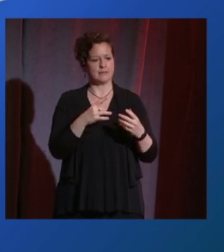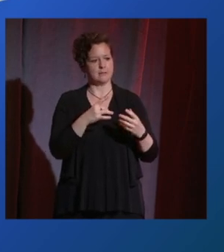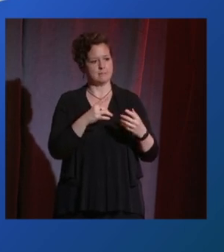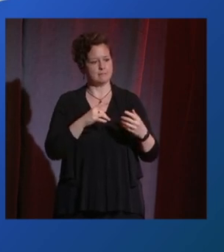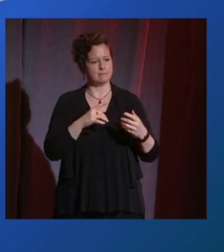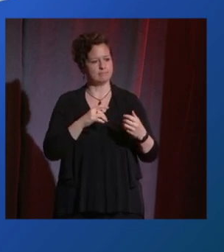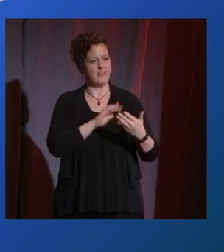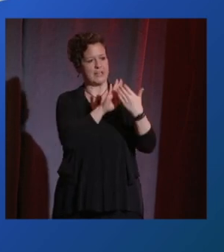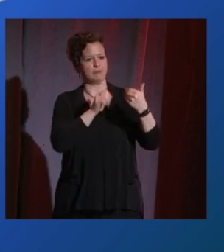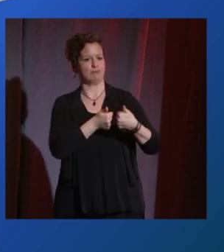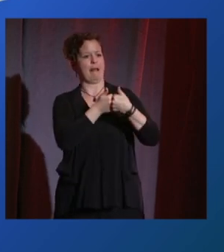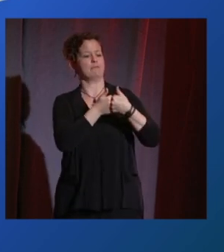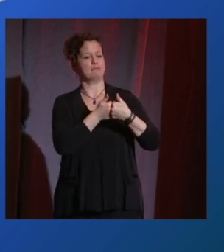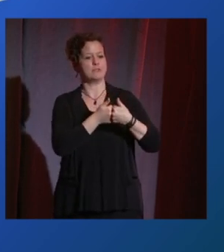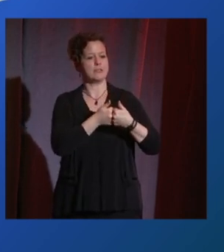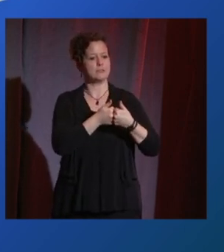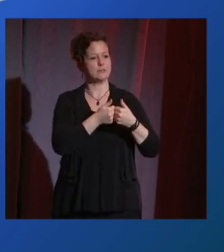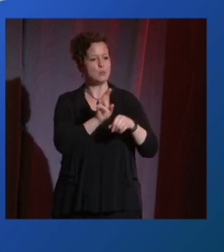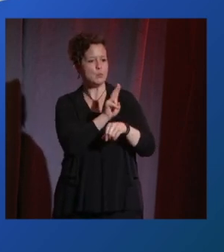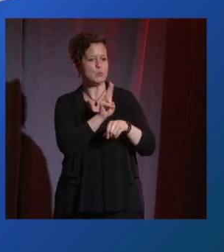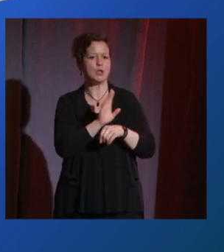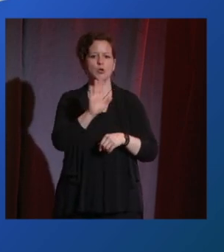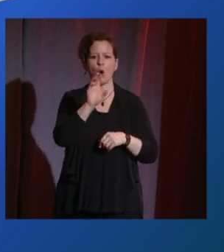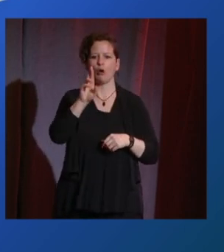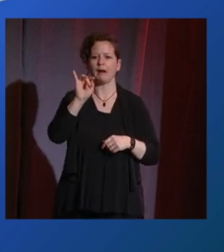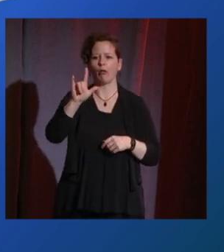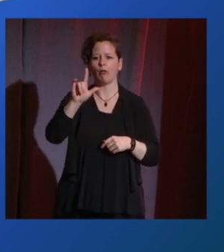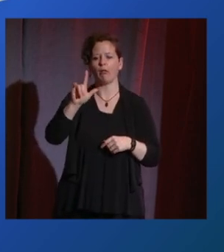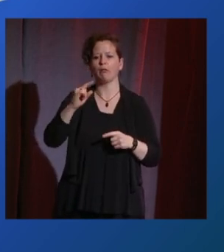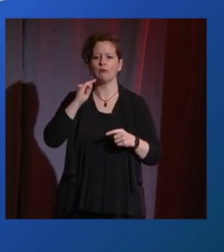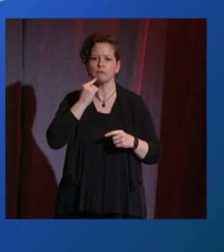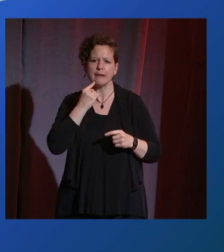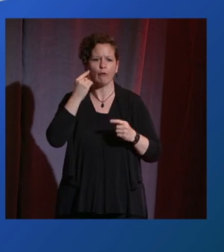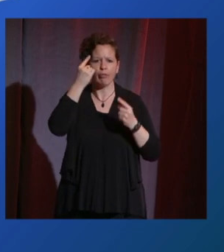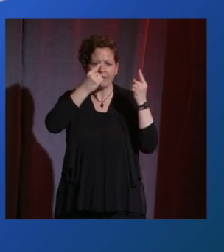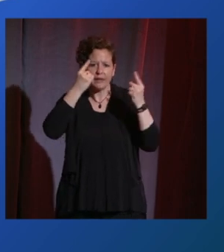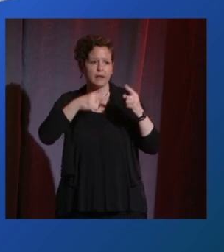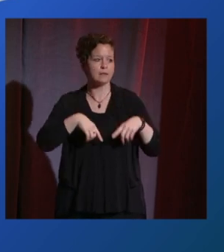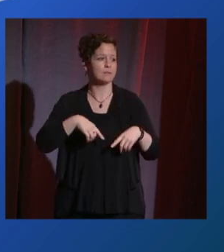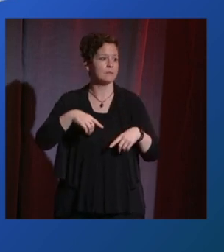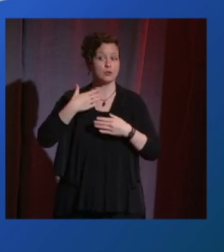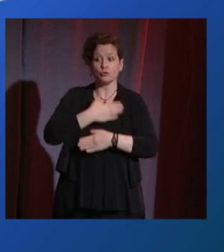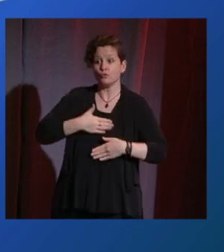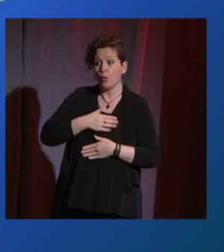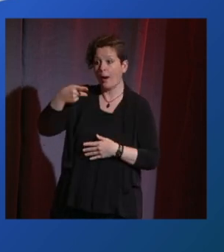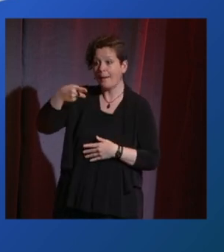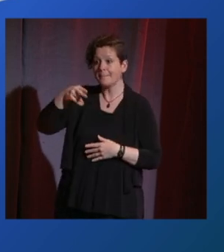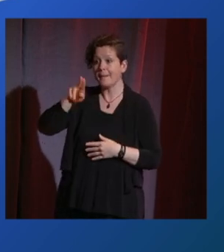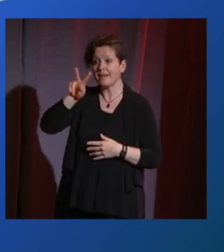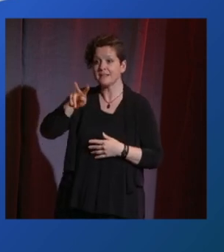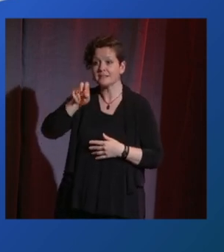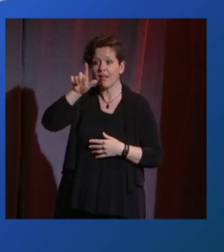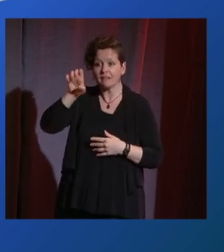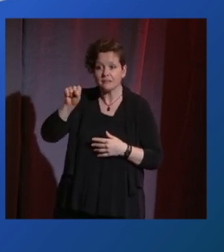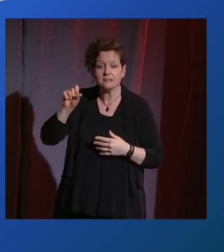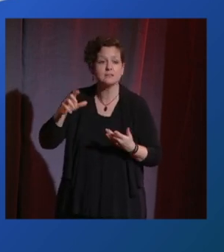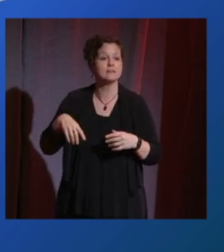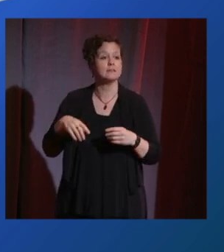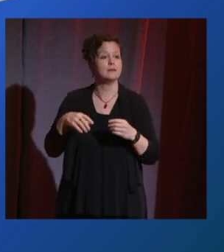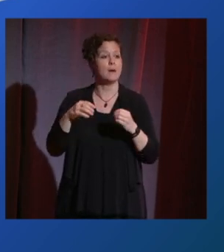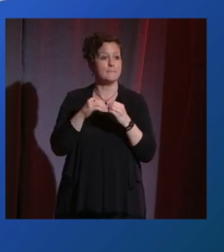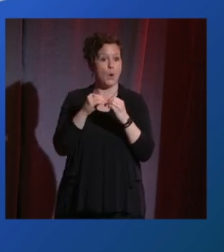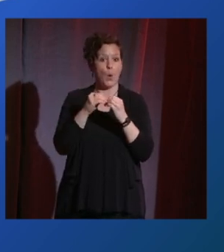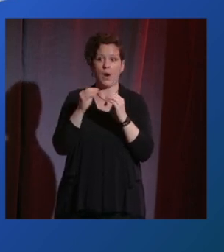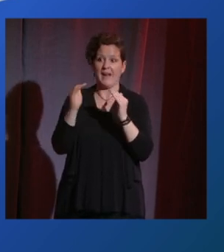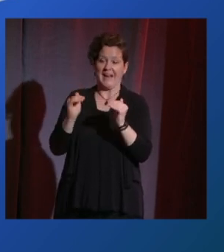apply uh your critical thinking skills to you like doing puzzles um that are really for advance and